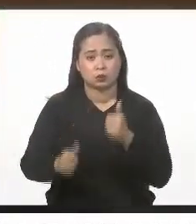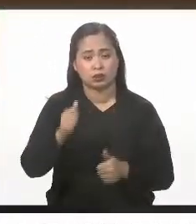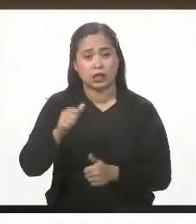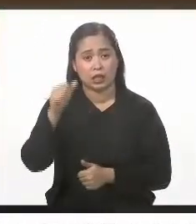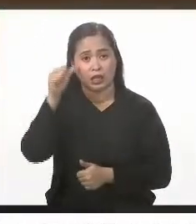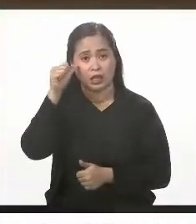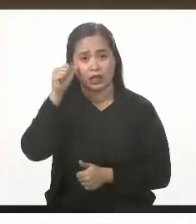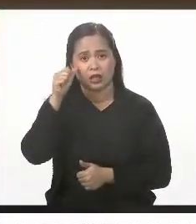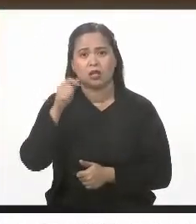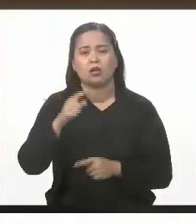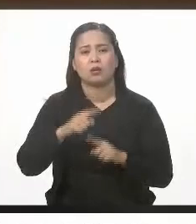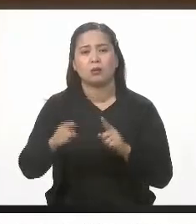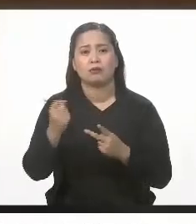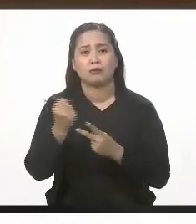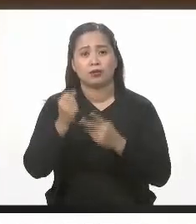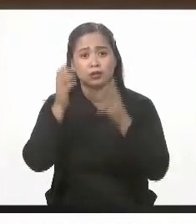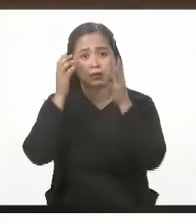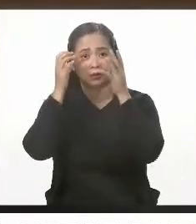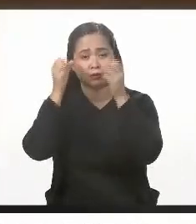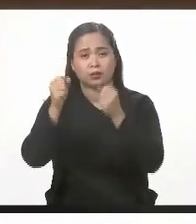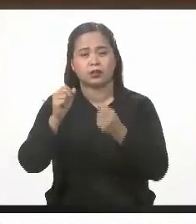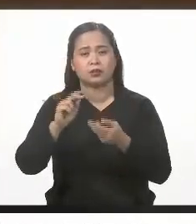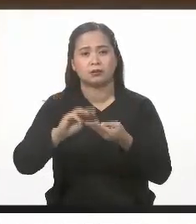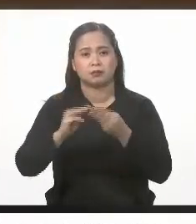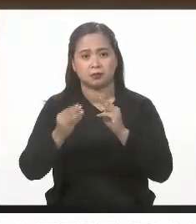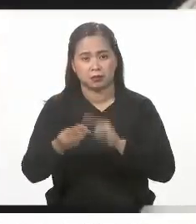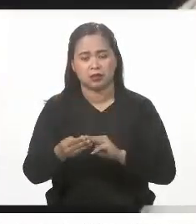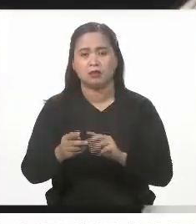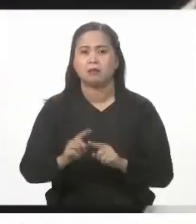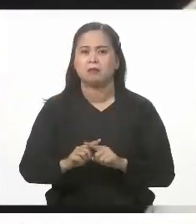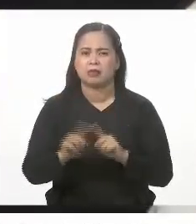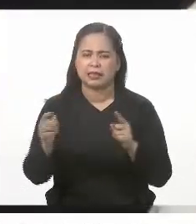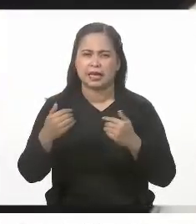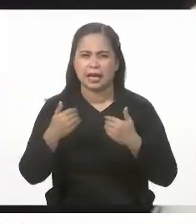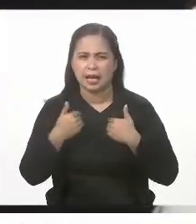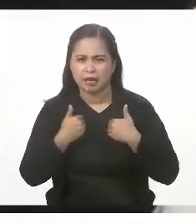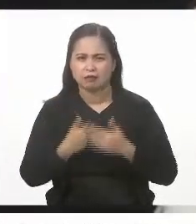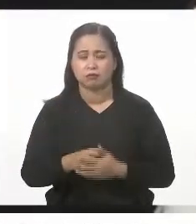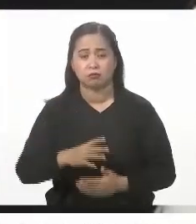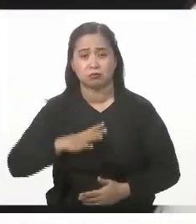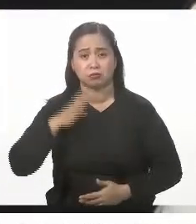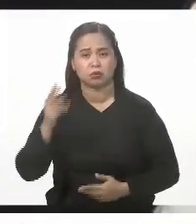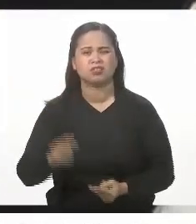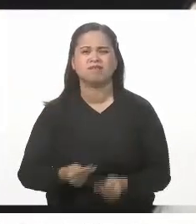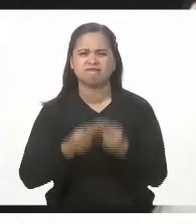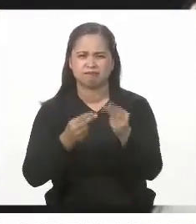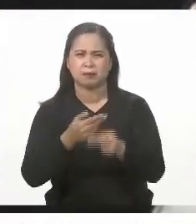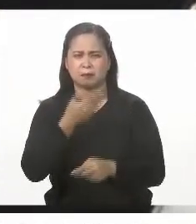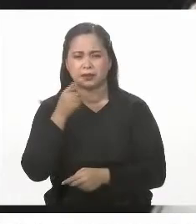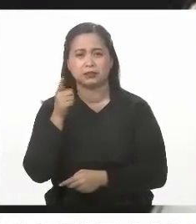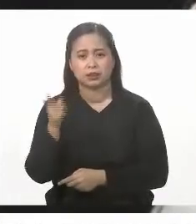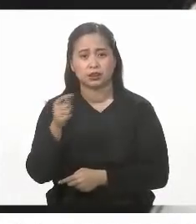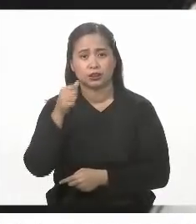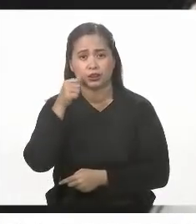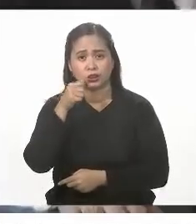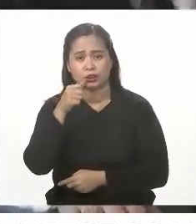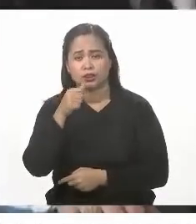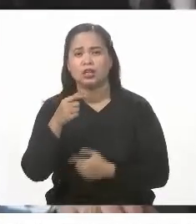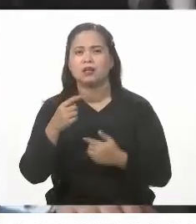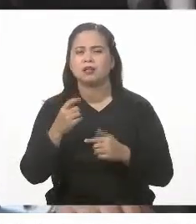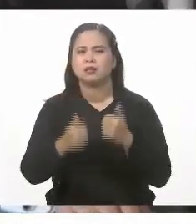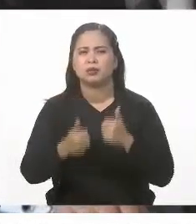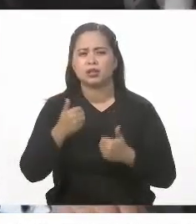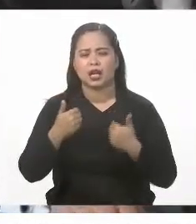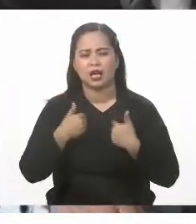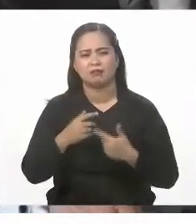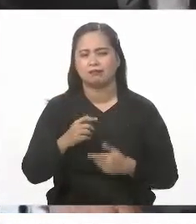was Villavicencio's vice presidential running mate initially. Though Construye officially nominated Zurita as its candidate, he won't be permitted